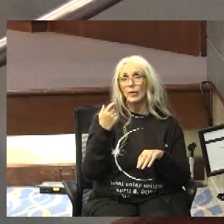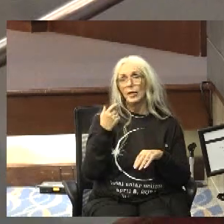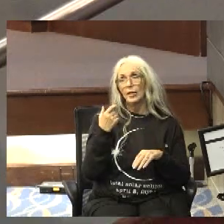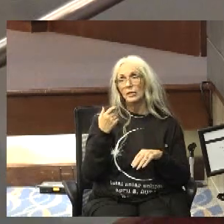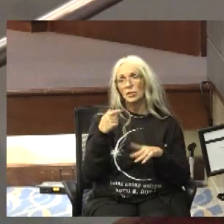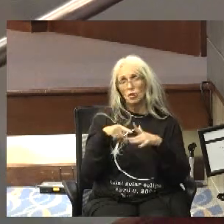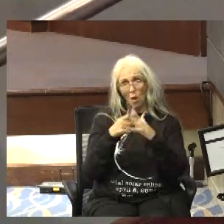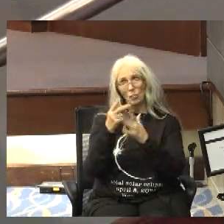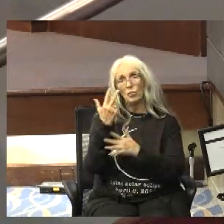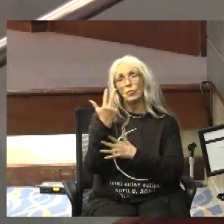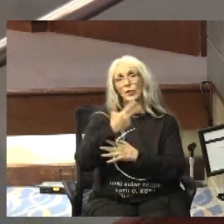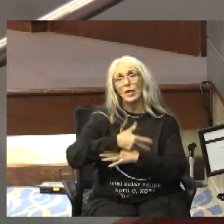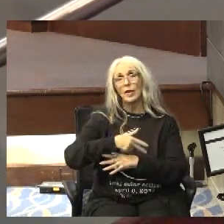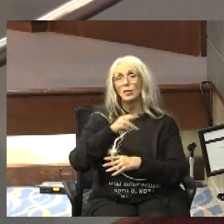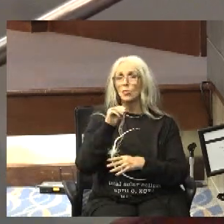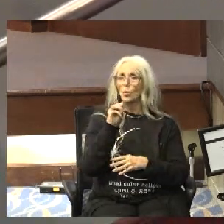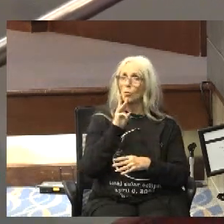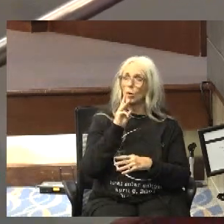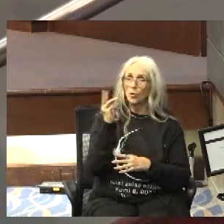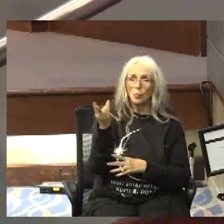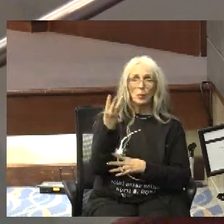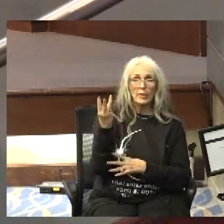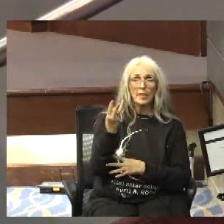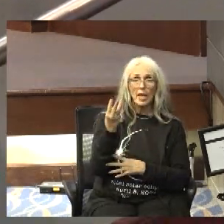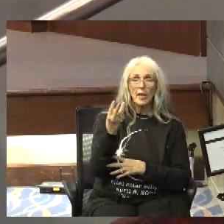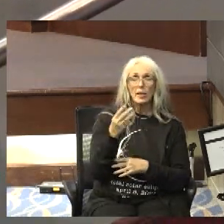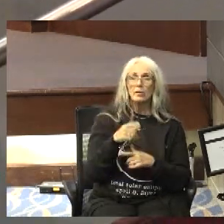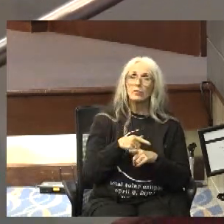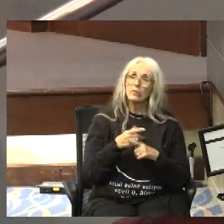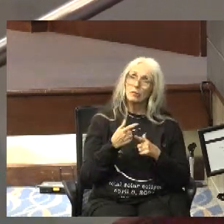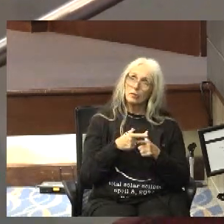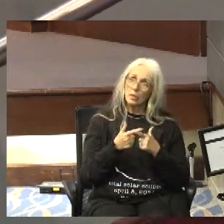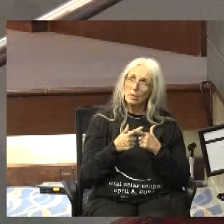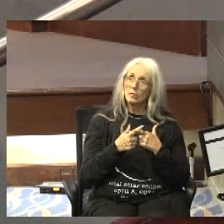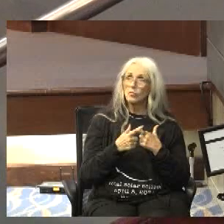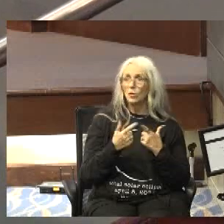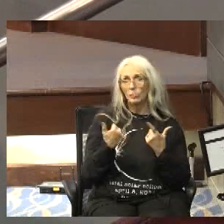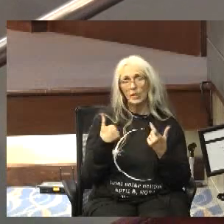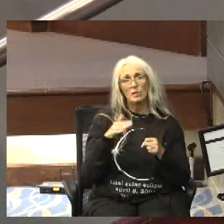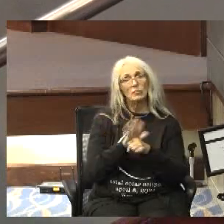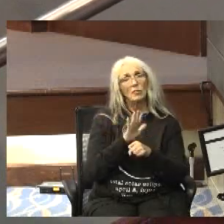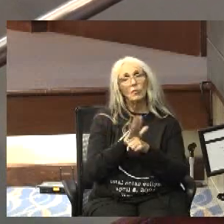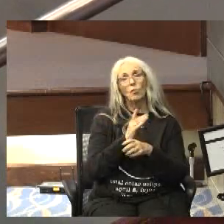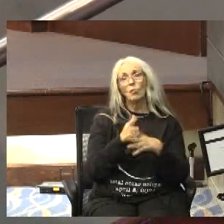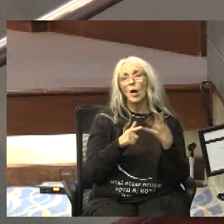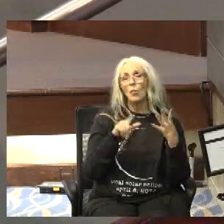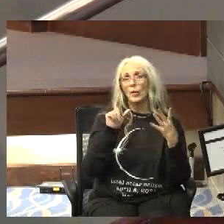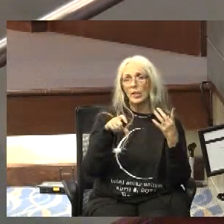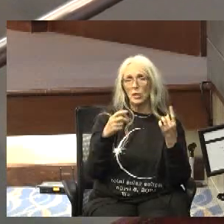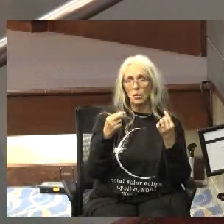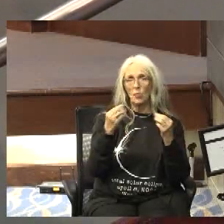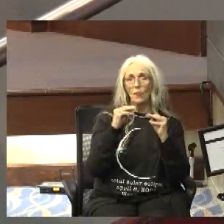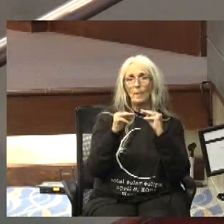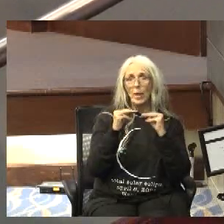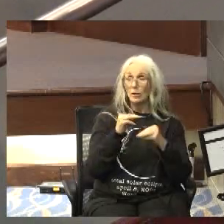3 days, no watering on Wednesdays will give us what we need to do, the maintenance we need to do. Okay.